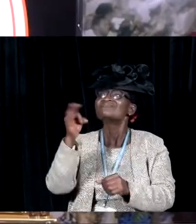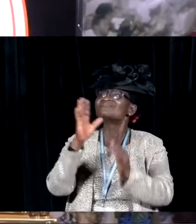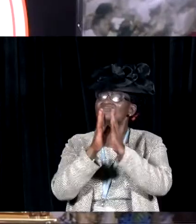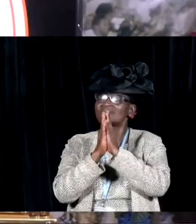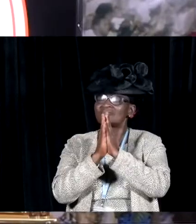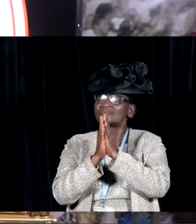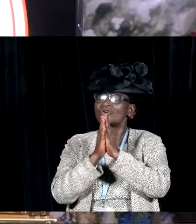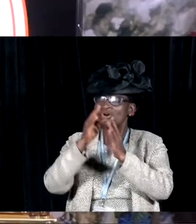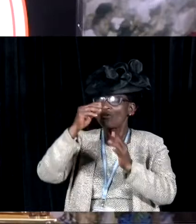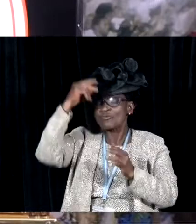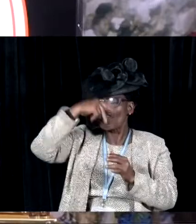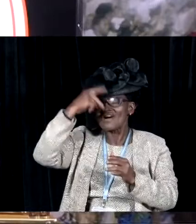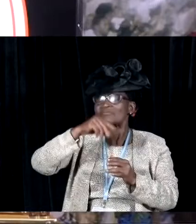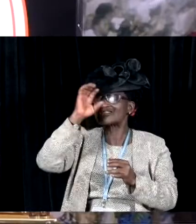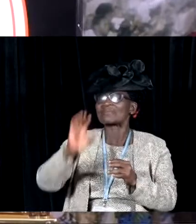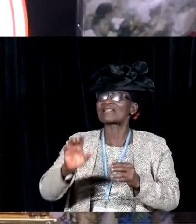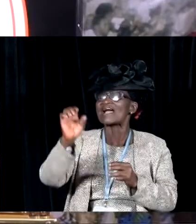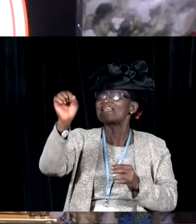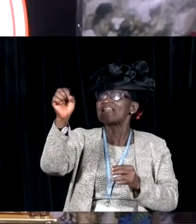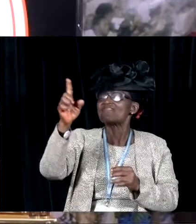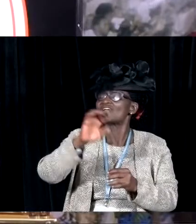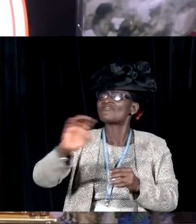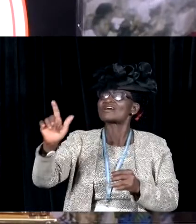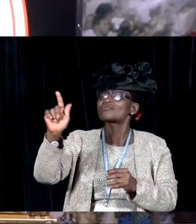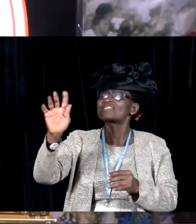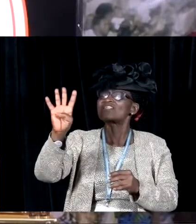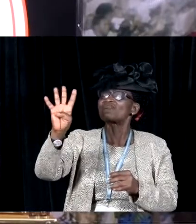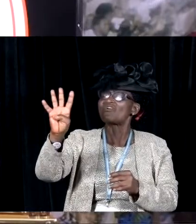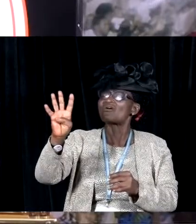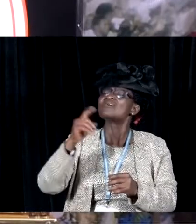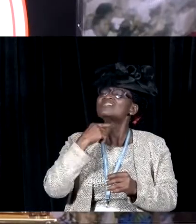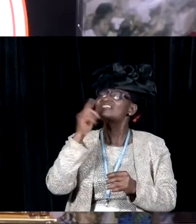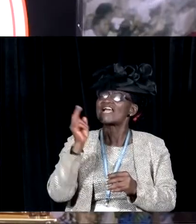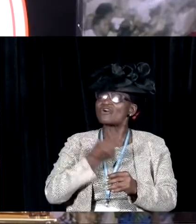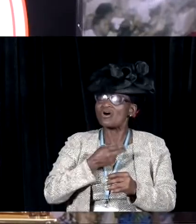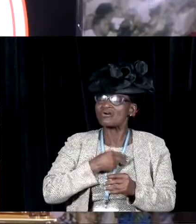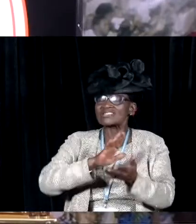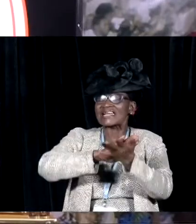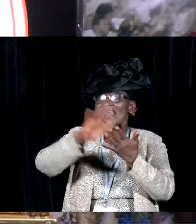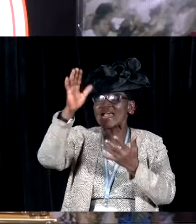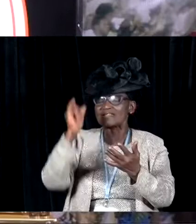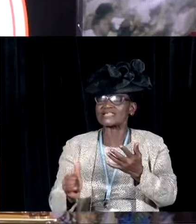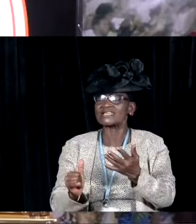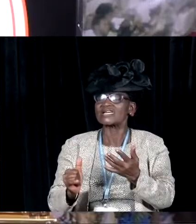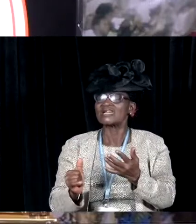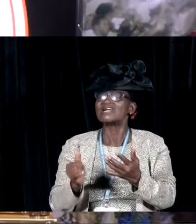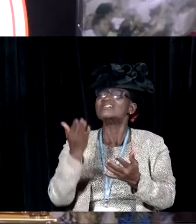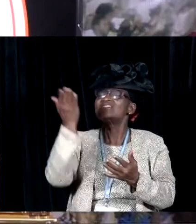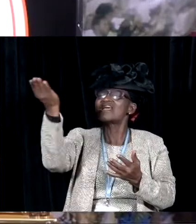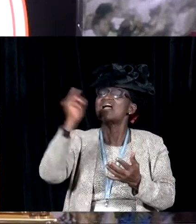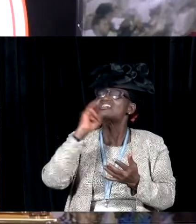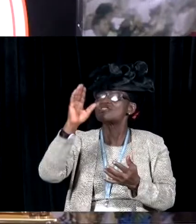chapter 11, verse 24. Proverbs 11, verse 24 tells us clearly there is someone